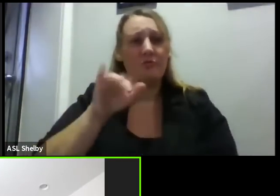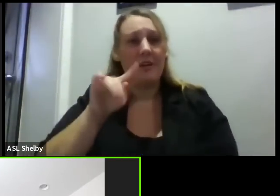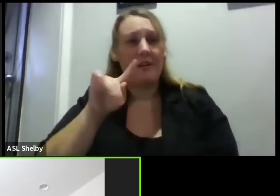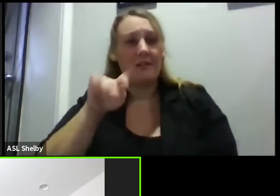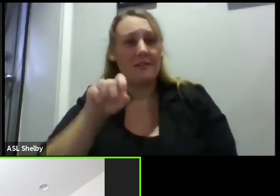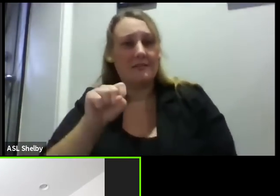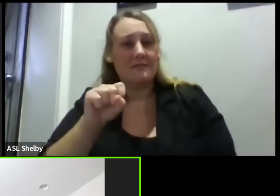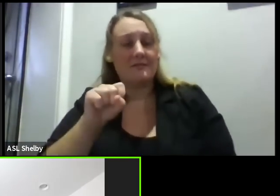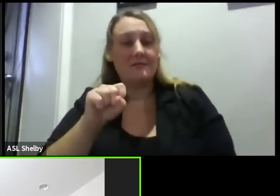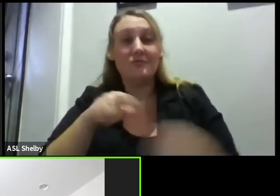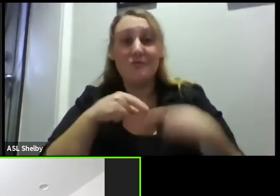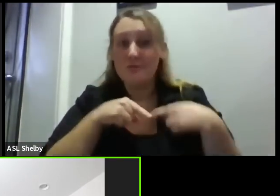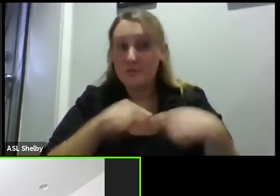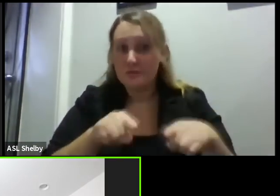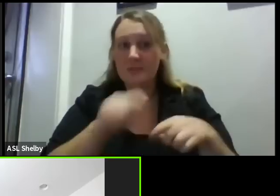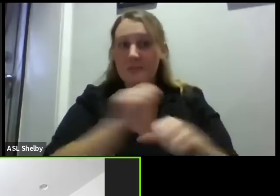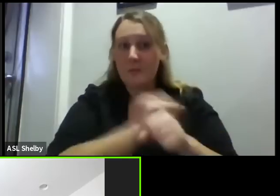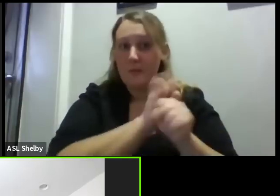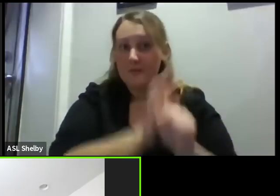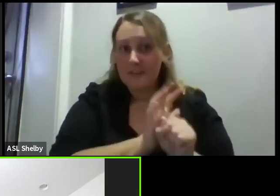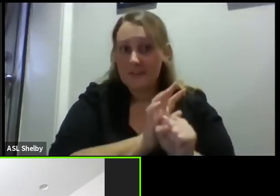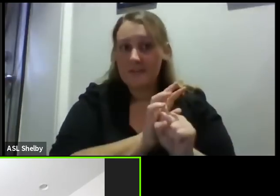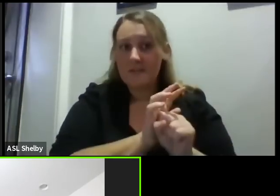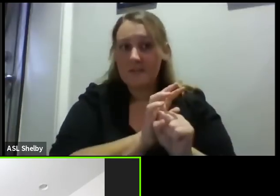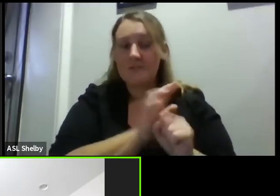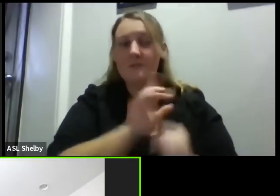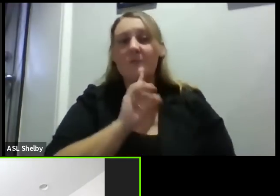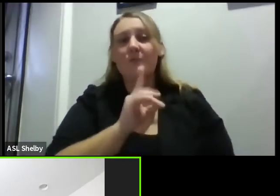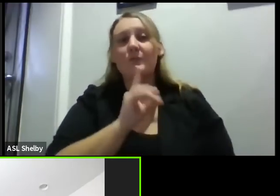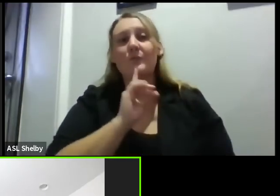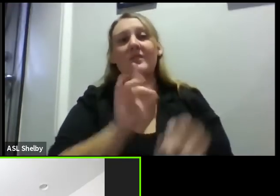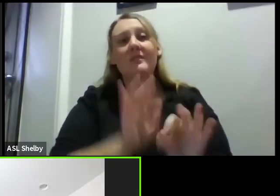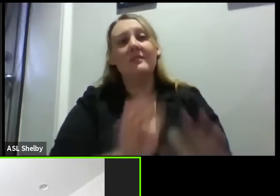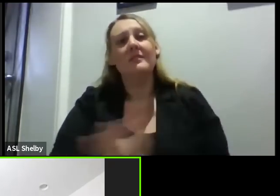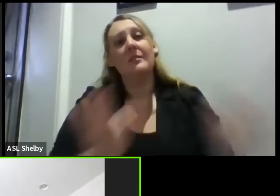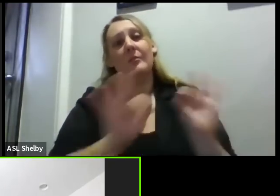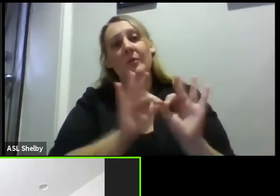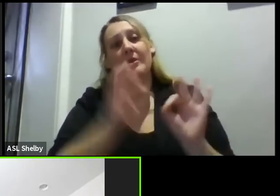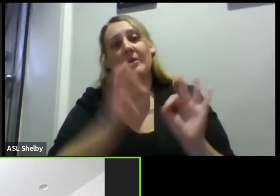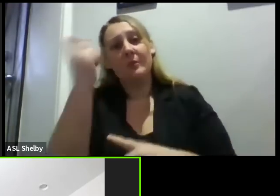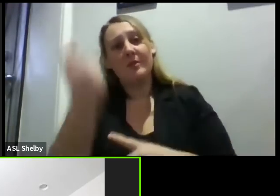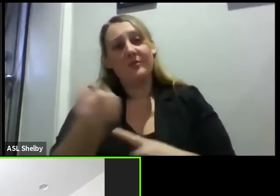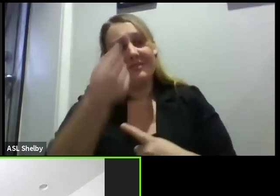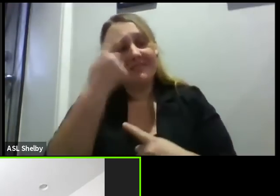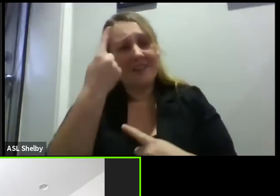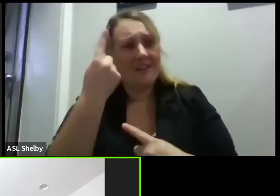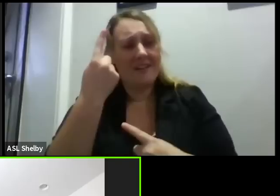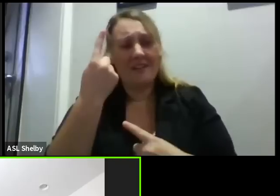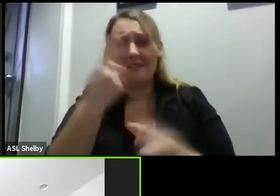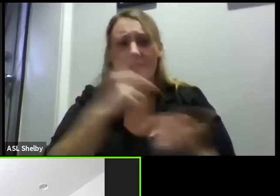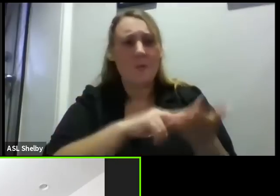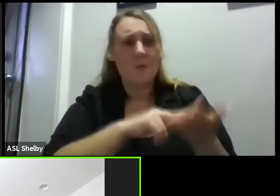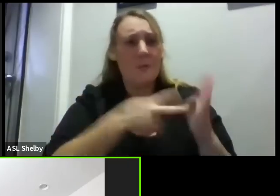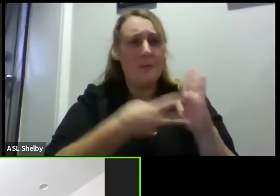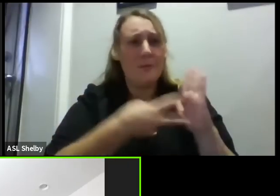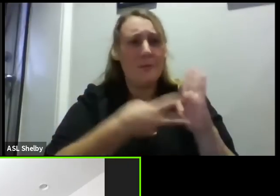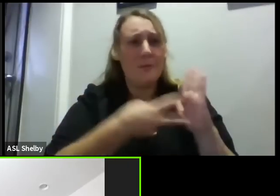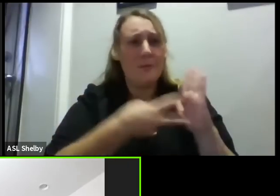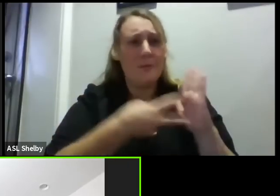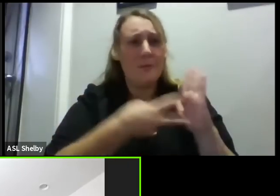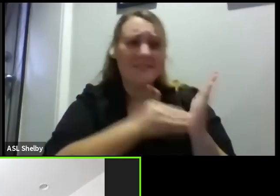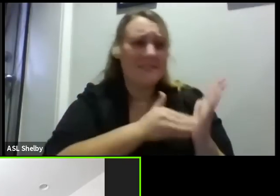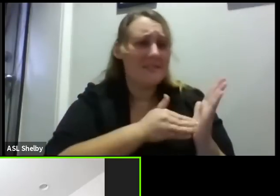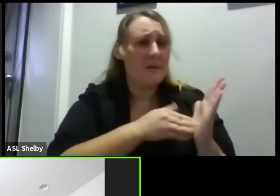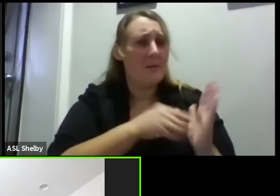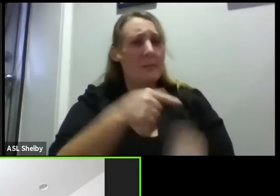understand the axis of racism, misogyny, transmisogyny, and queerphobia through